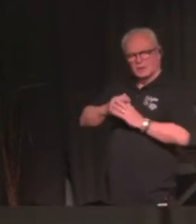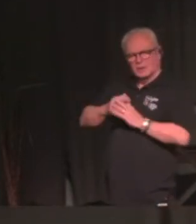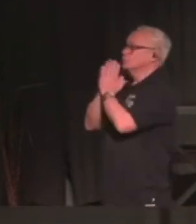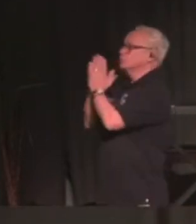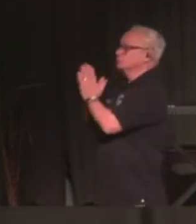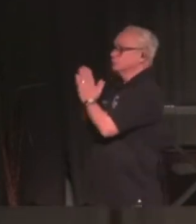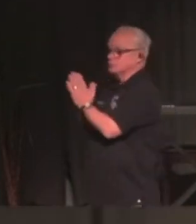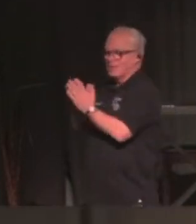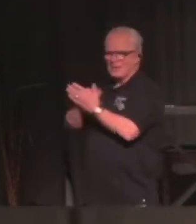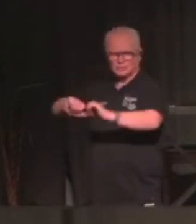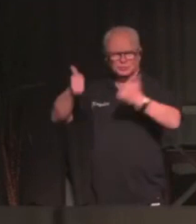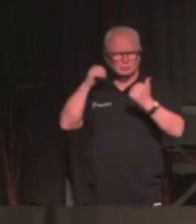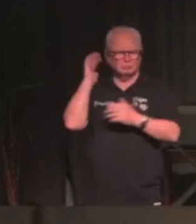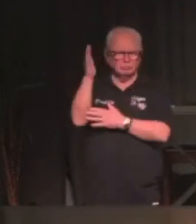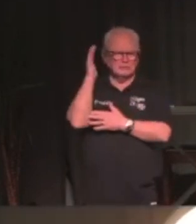Come on, that's good preaching.